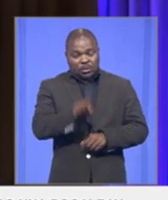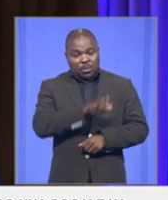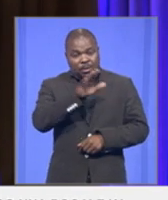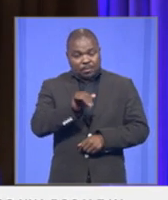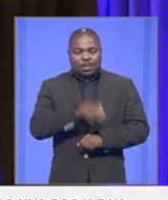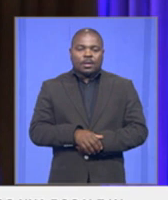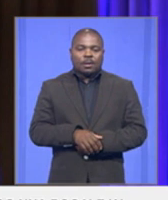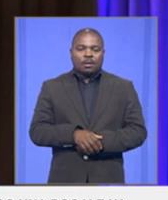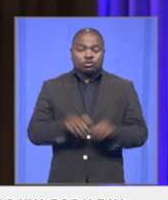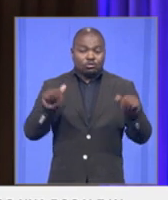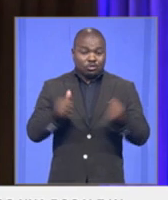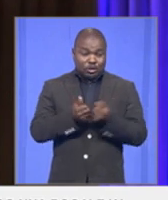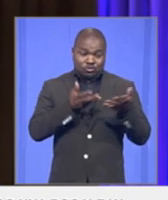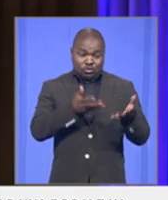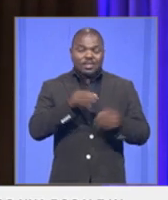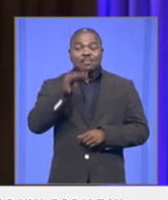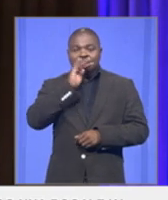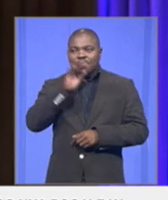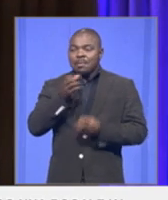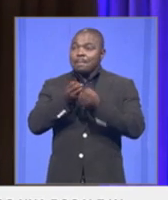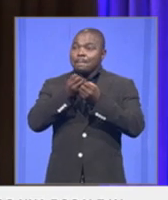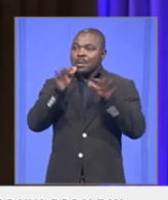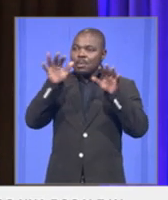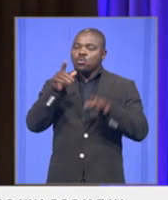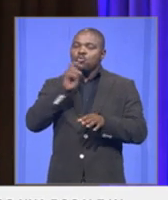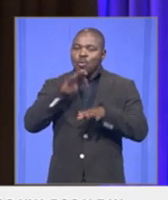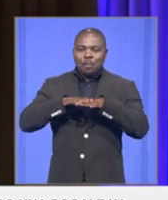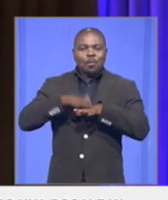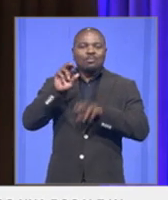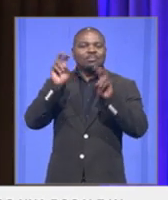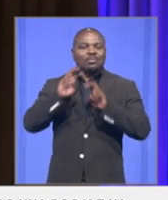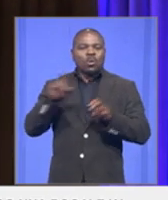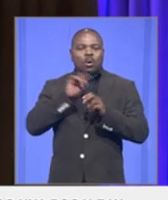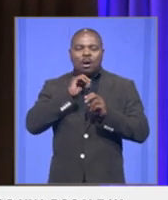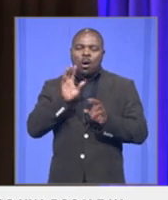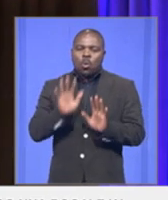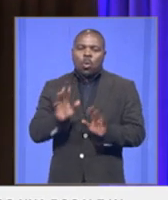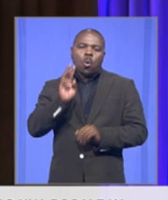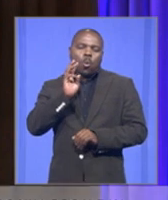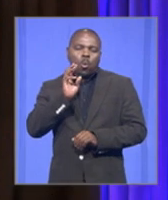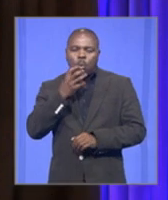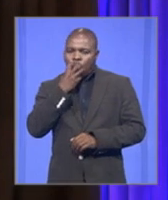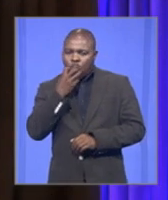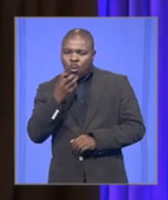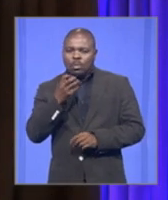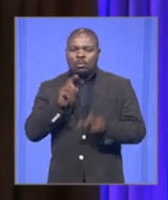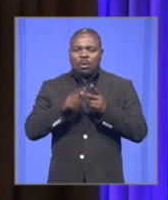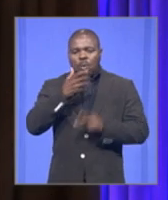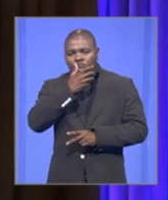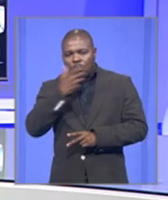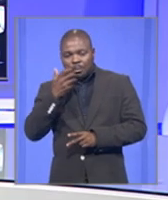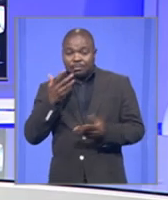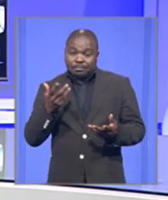And these challenges will result in high electricity demand as heating of our homes and spaces is required.